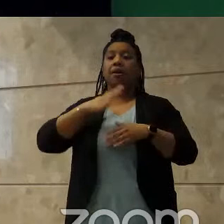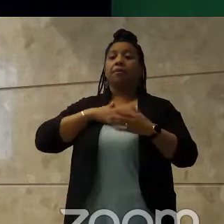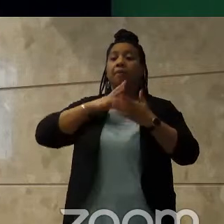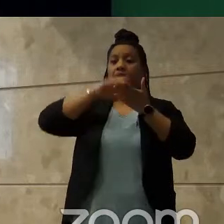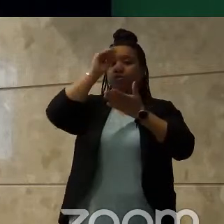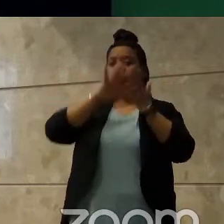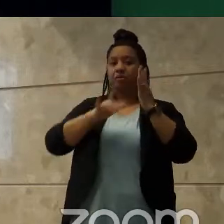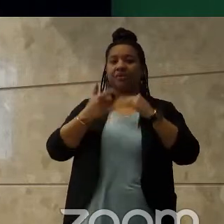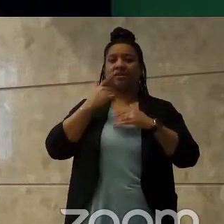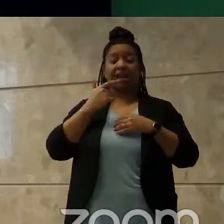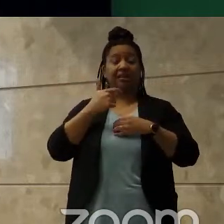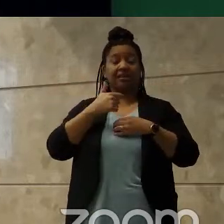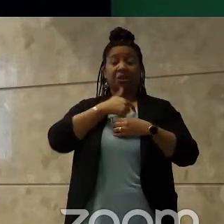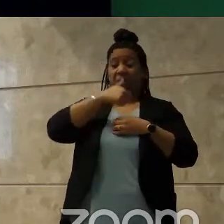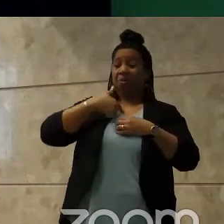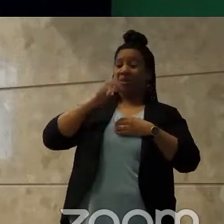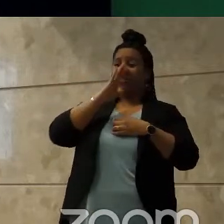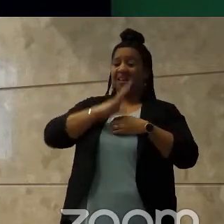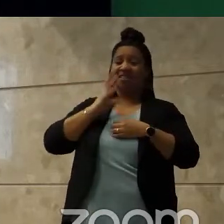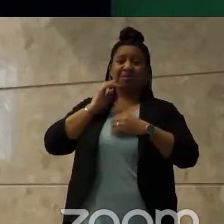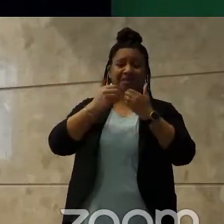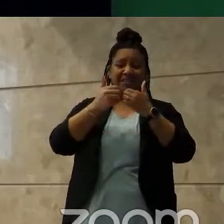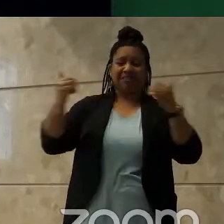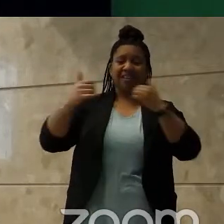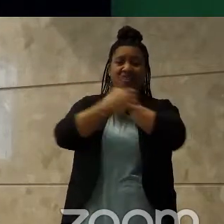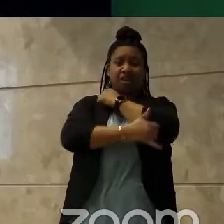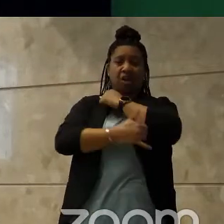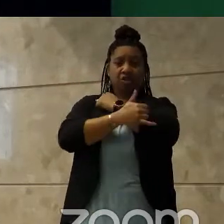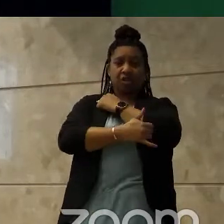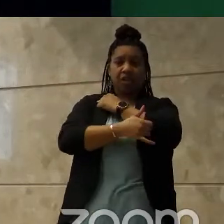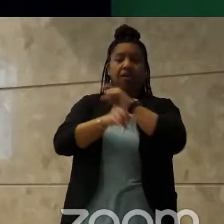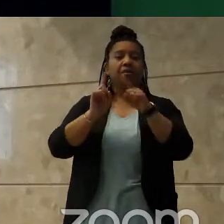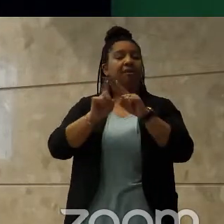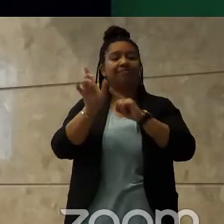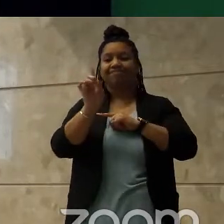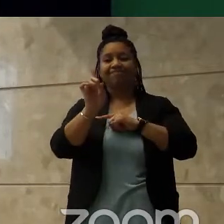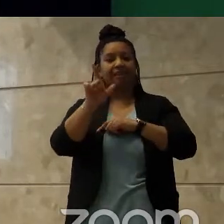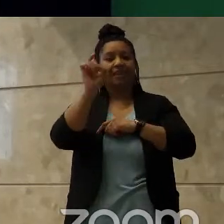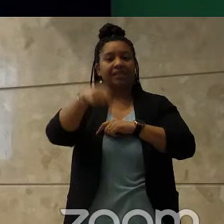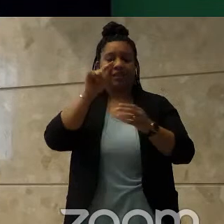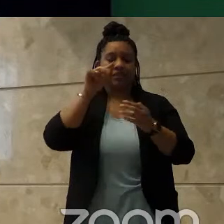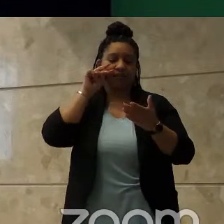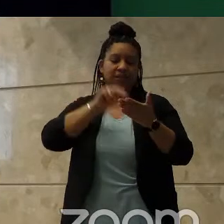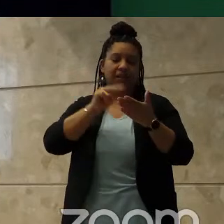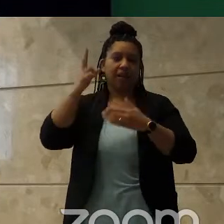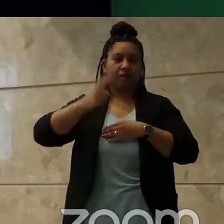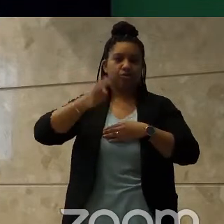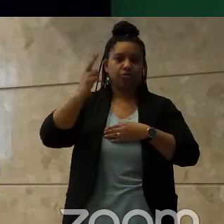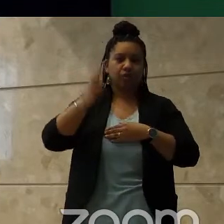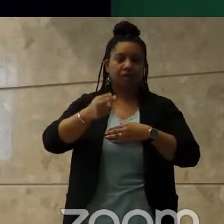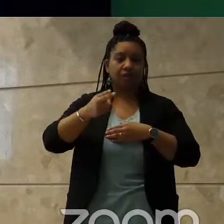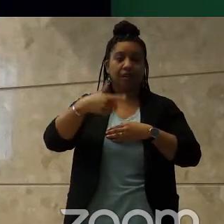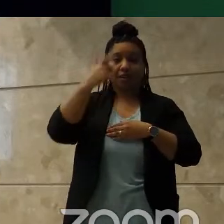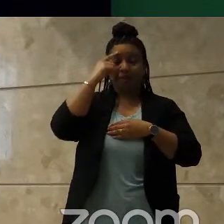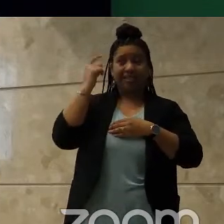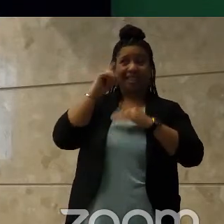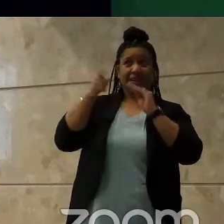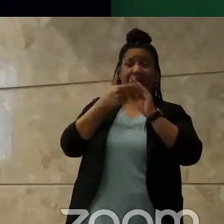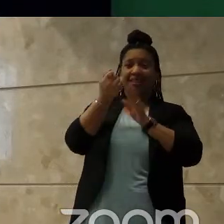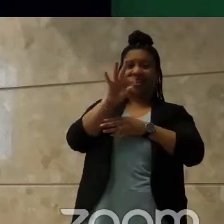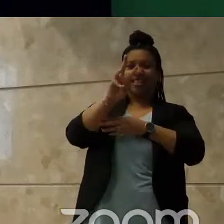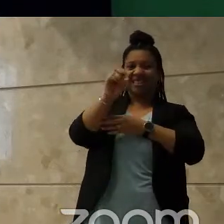we've never been so divided as a country. And I say, but that's where you need to study your history. Because let's go back to the 60s,